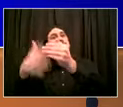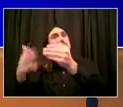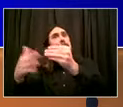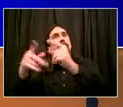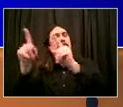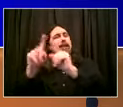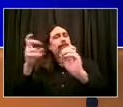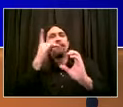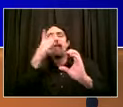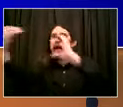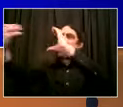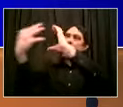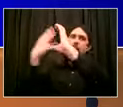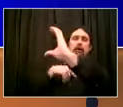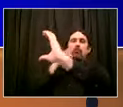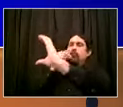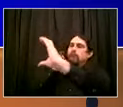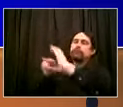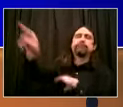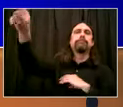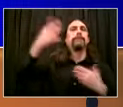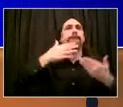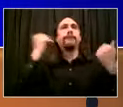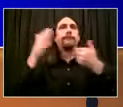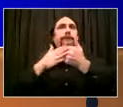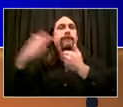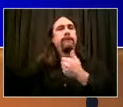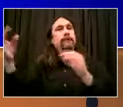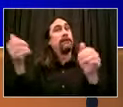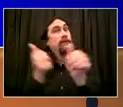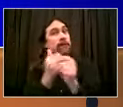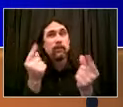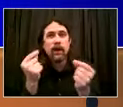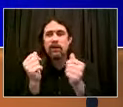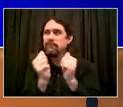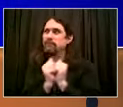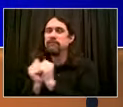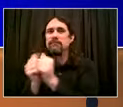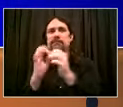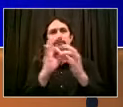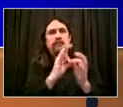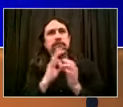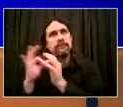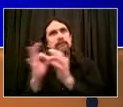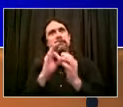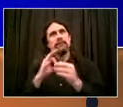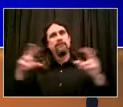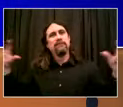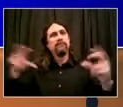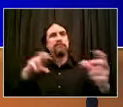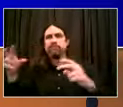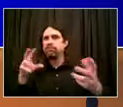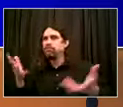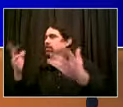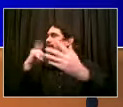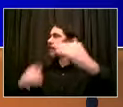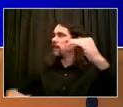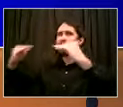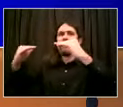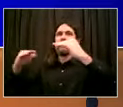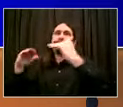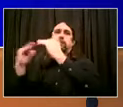of coordination, a lot of organization to pull together all the strands. Every single city agency must